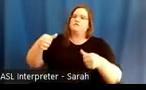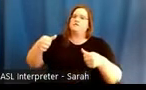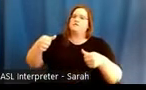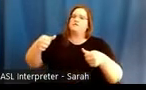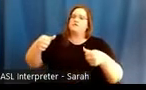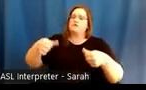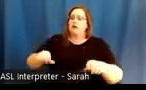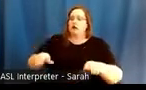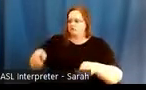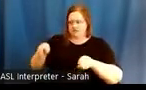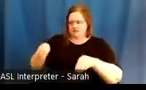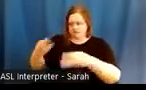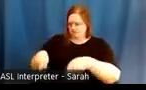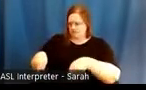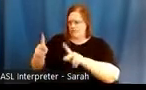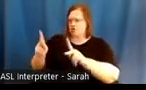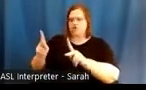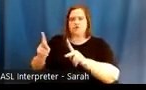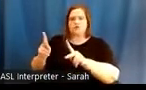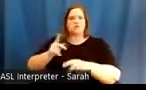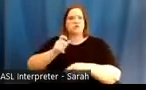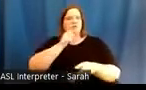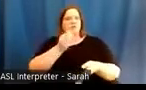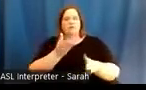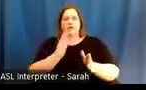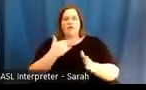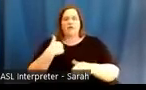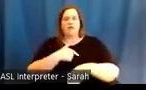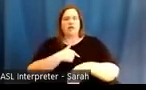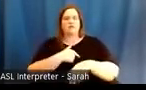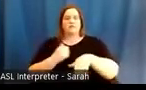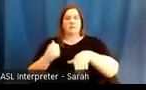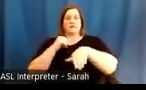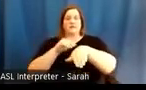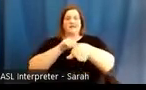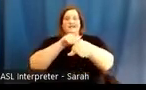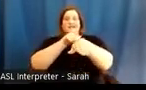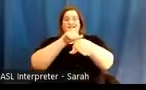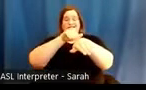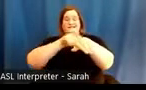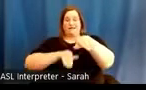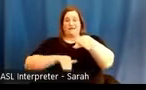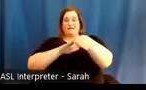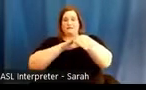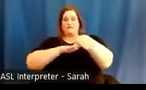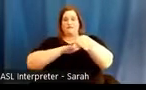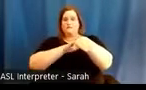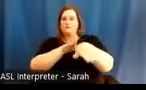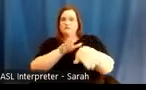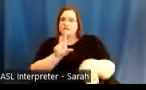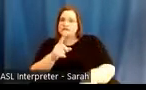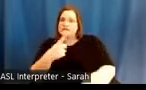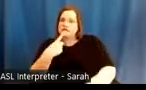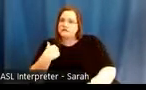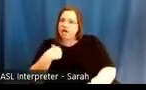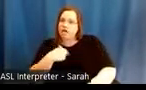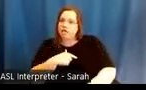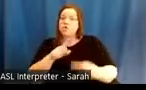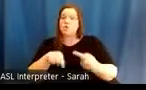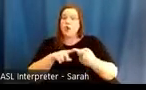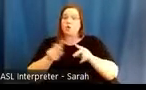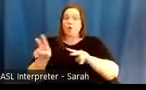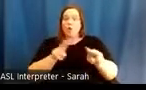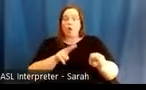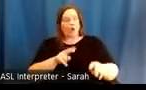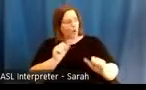to do so. They wouldn't let us put a ramp out on the back steps, which we did get. They did tell us when we were looking at the place that we could do